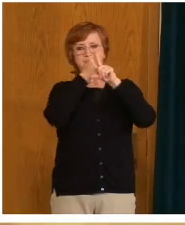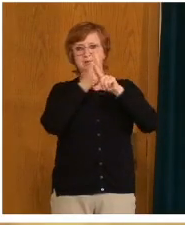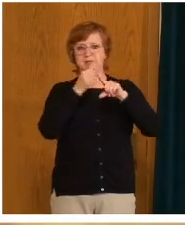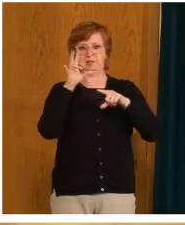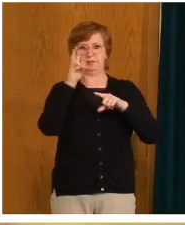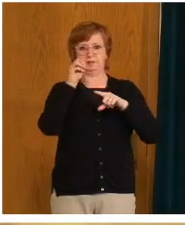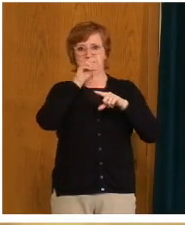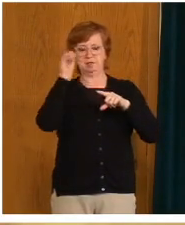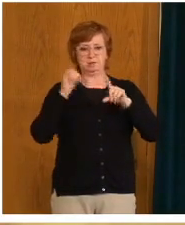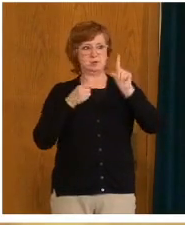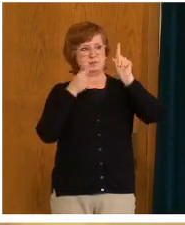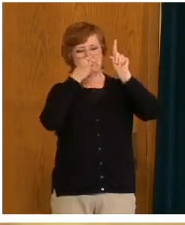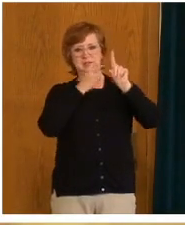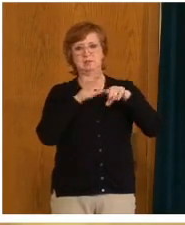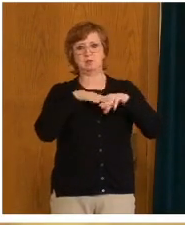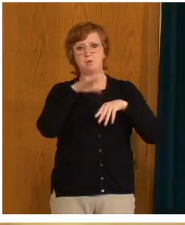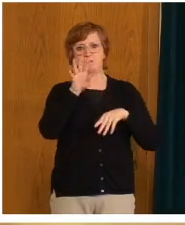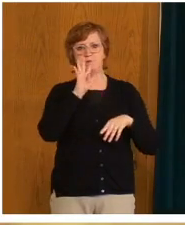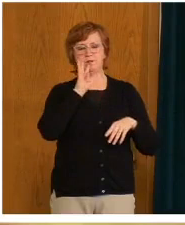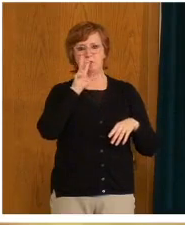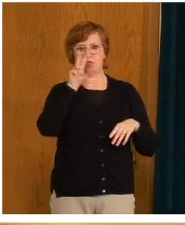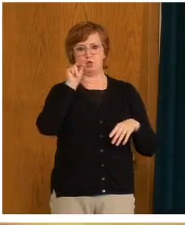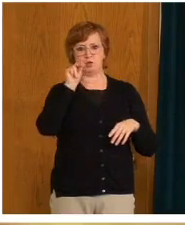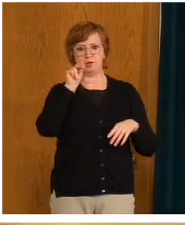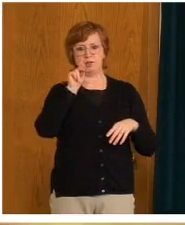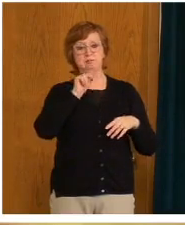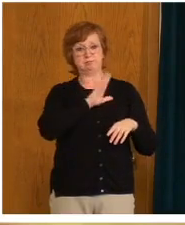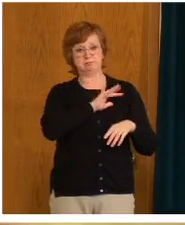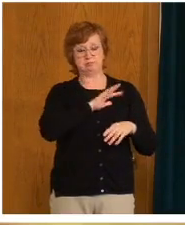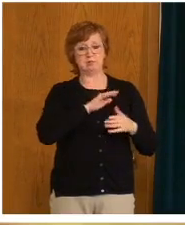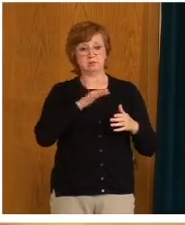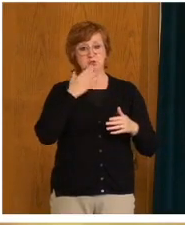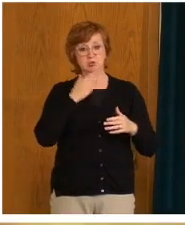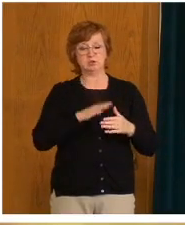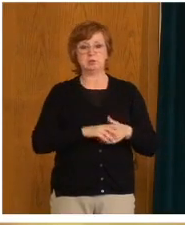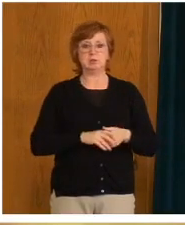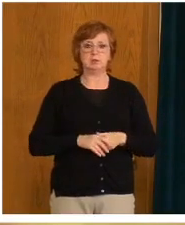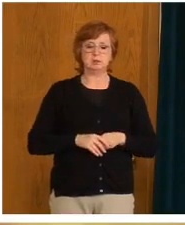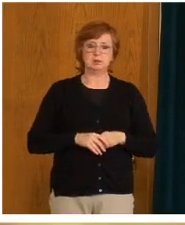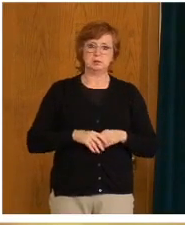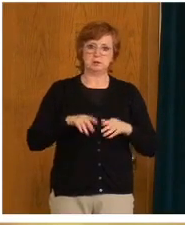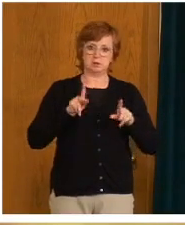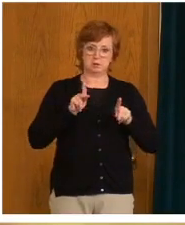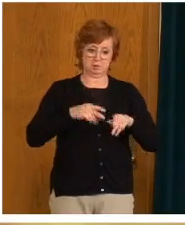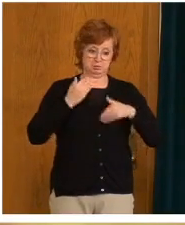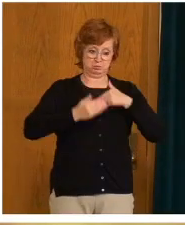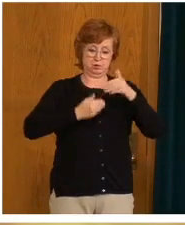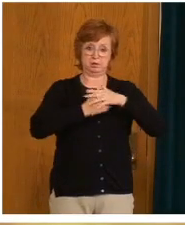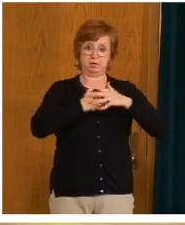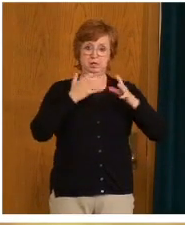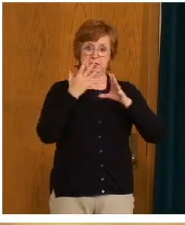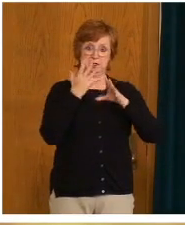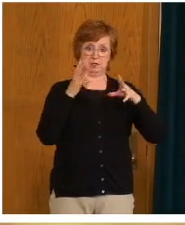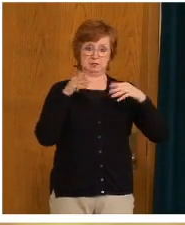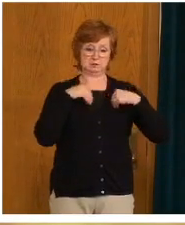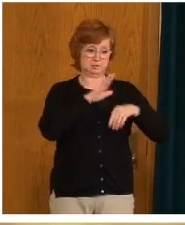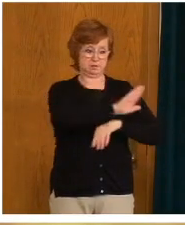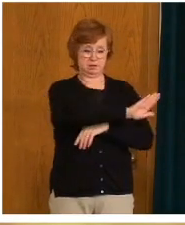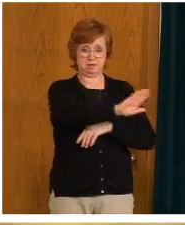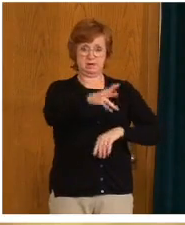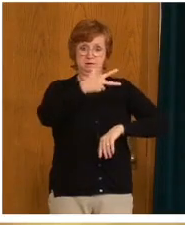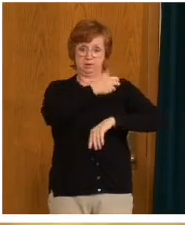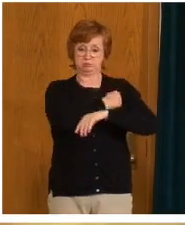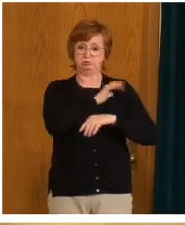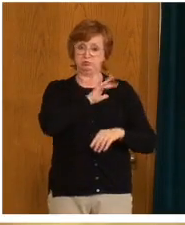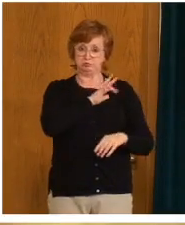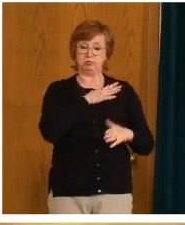taking to the vaccines, and they are choosing to be vaccinated here in Saskatchewan at what I think are very strong levels, and I view